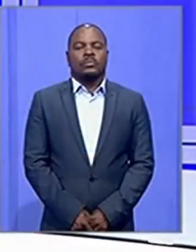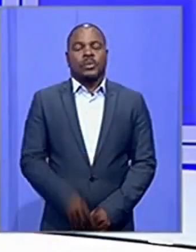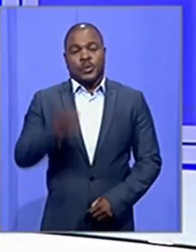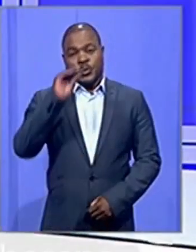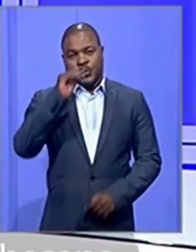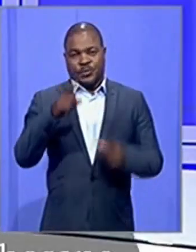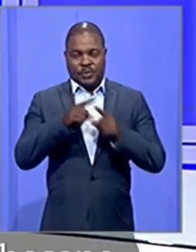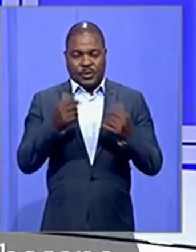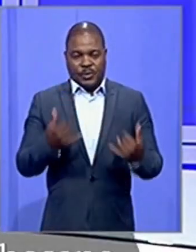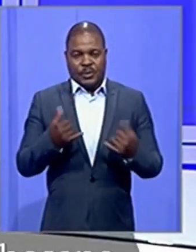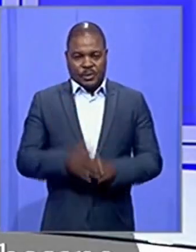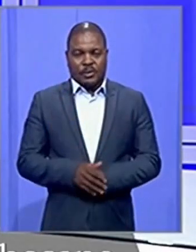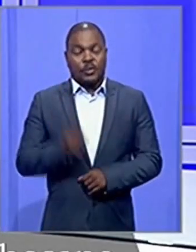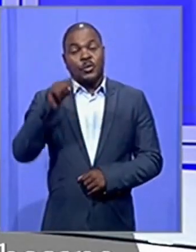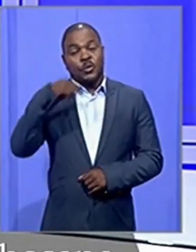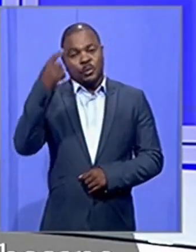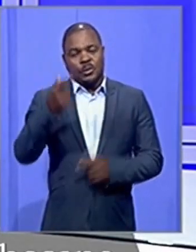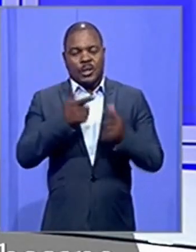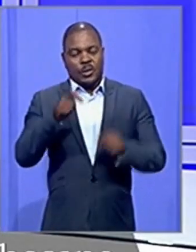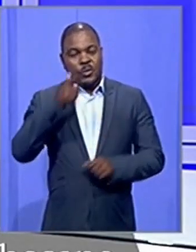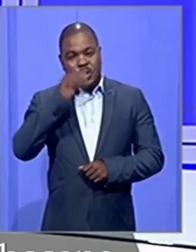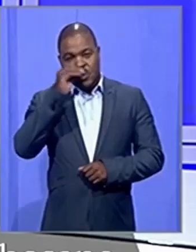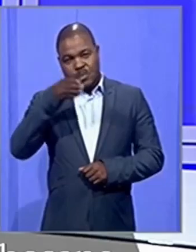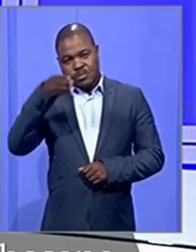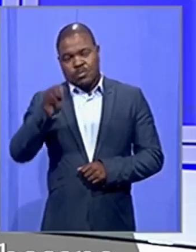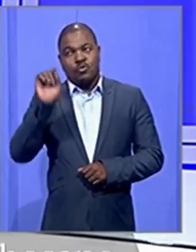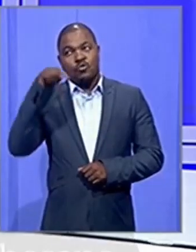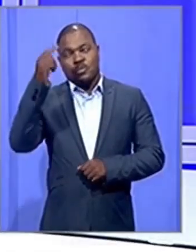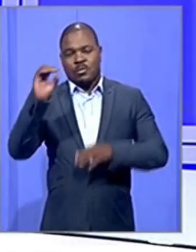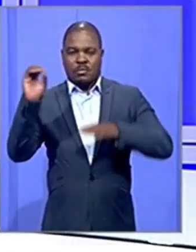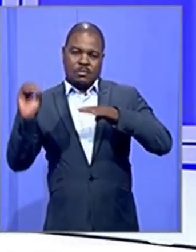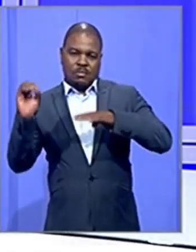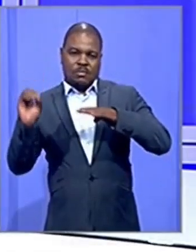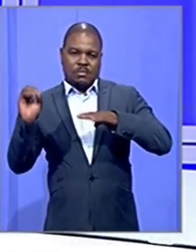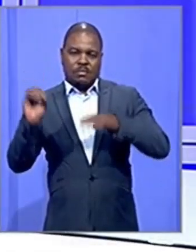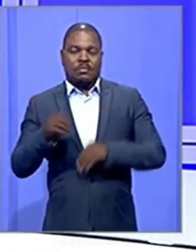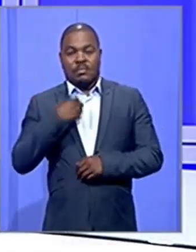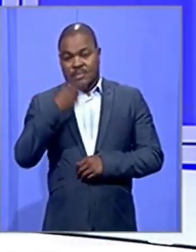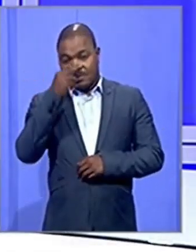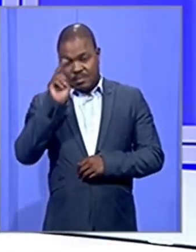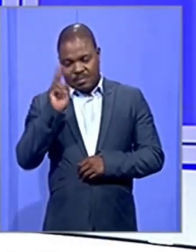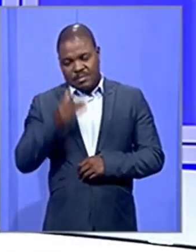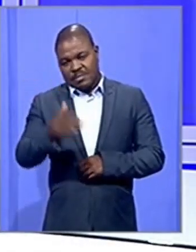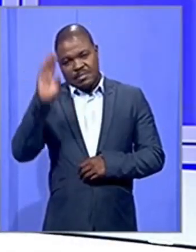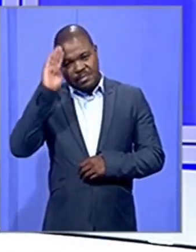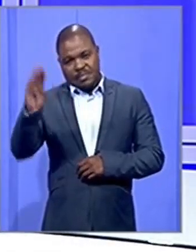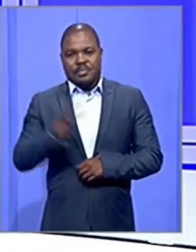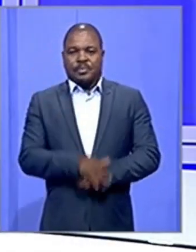fela mona tsa thapameng ena mona ditaba tsa Setswana thapameng ya hosane ho fihlela nakong e tlang ha ya